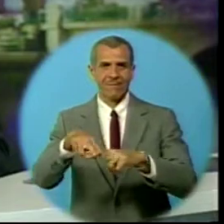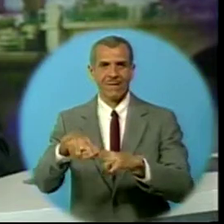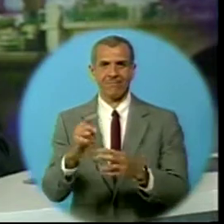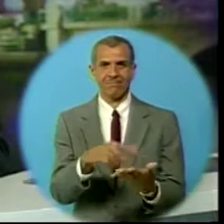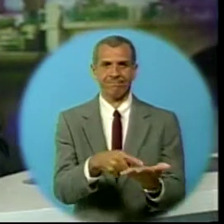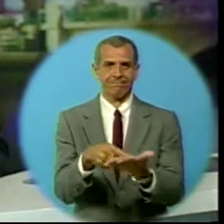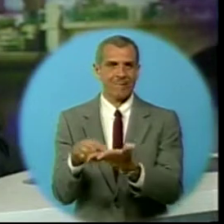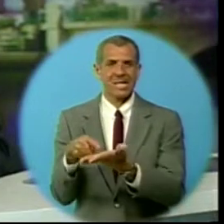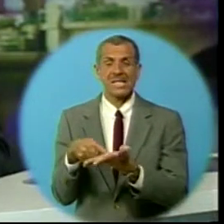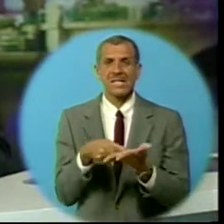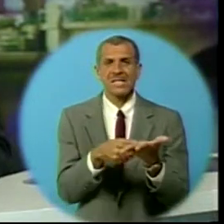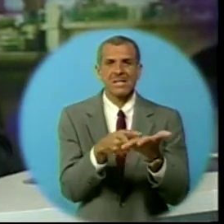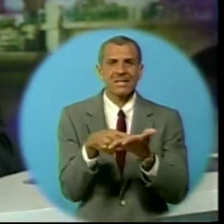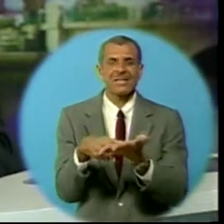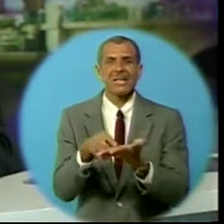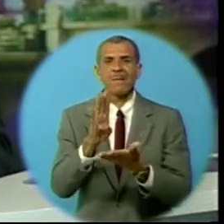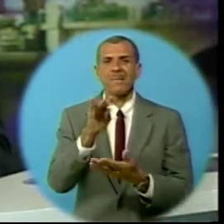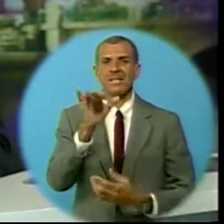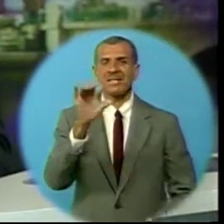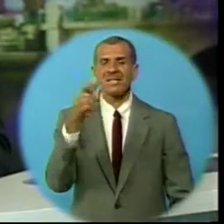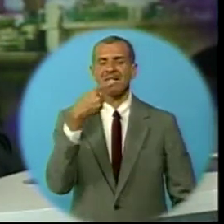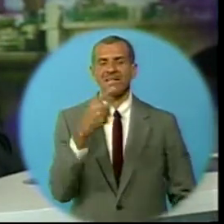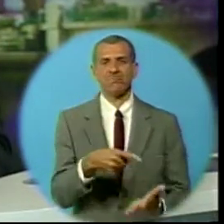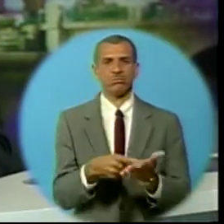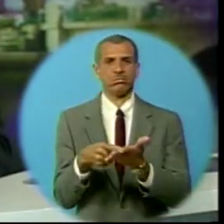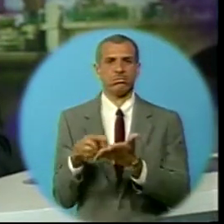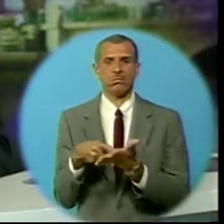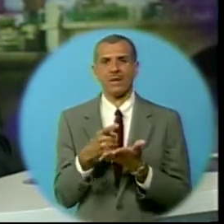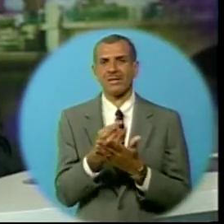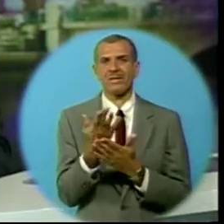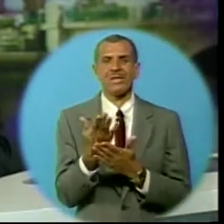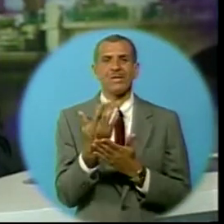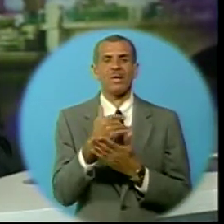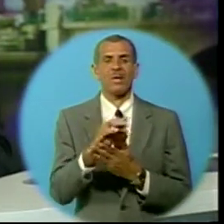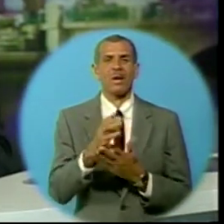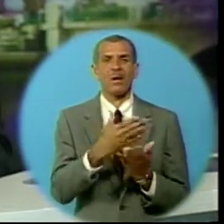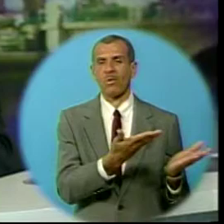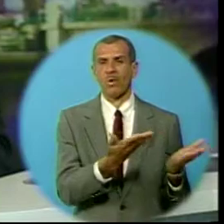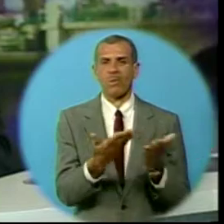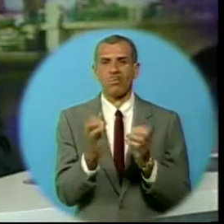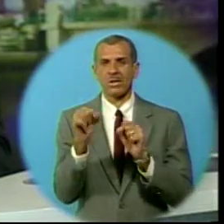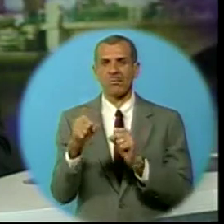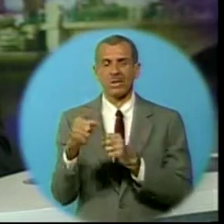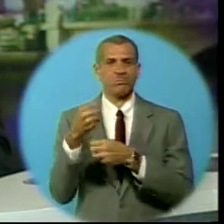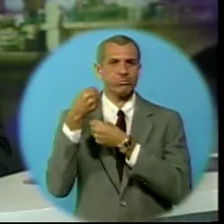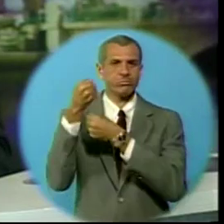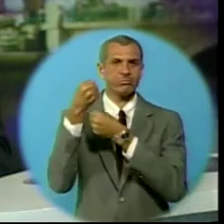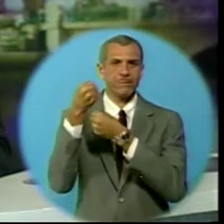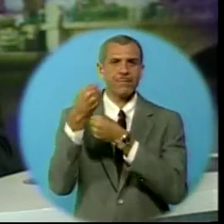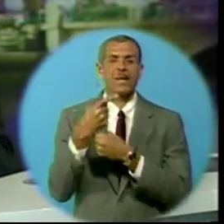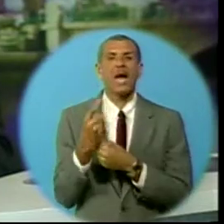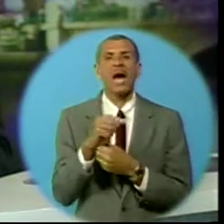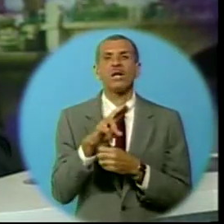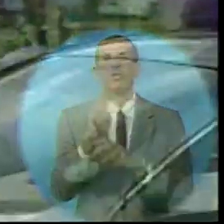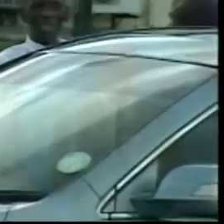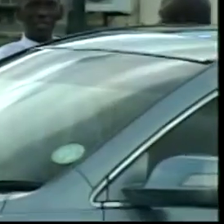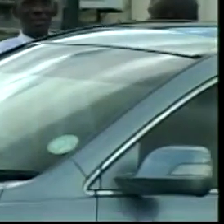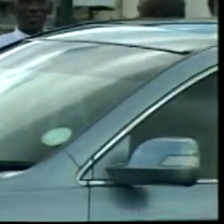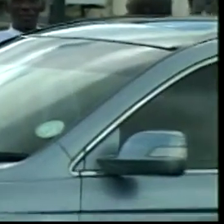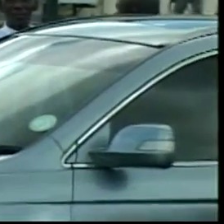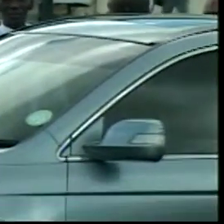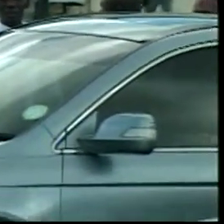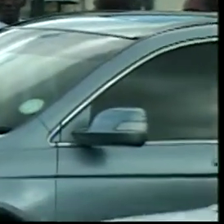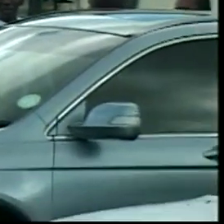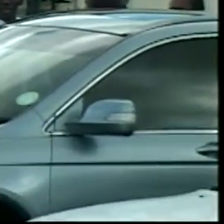negotiating table at the BCC to thrash out issues that almost led to industrial action. Union members led by General Secretary Dennis